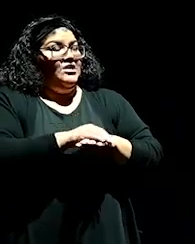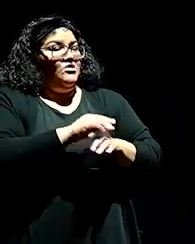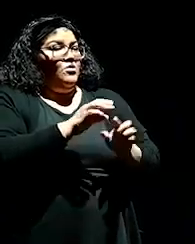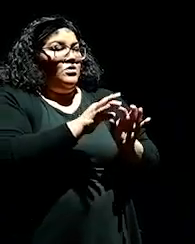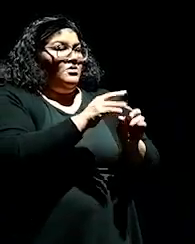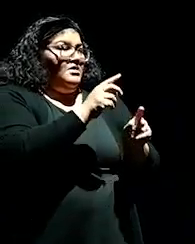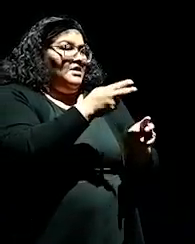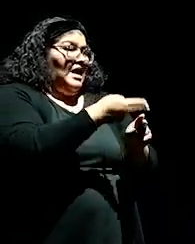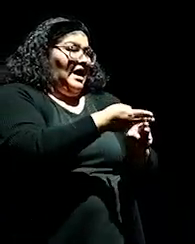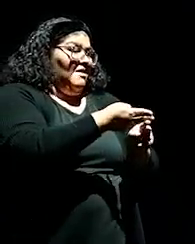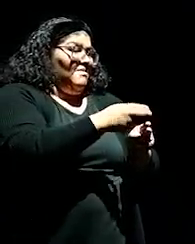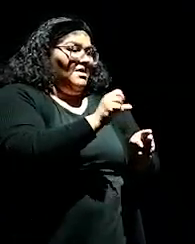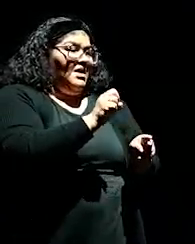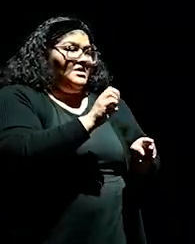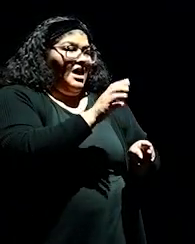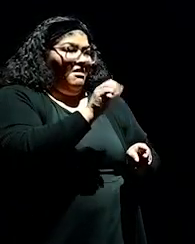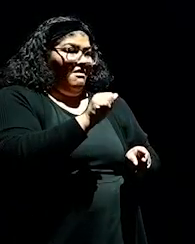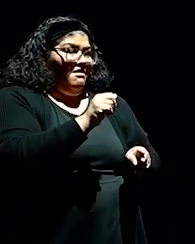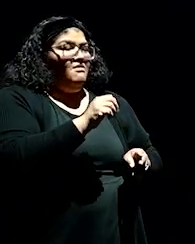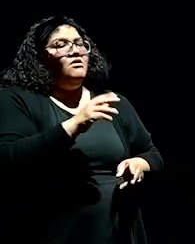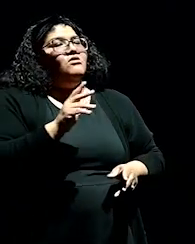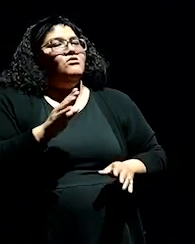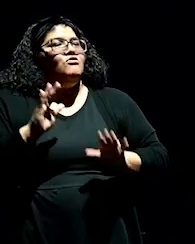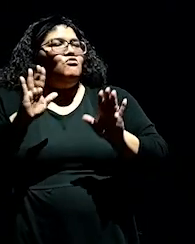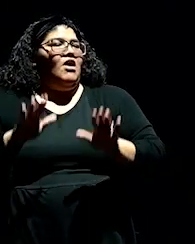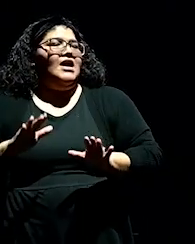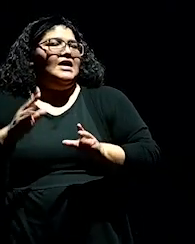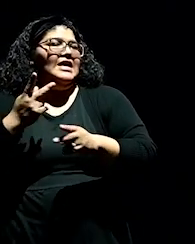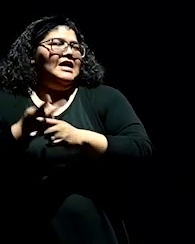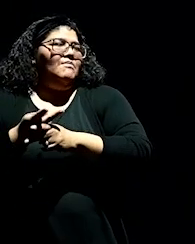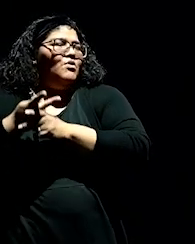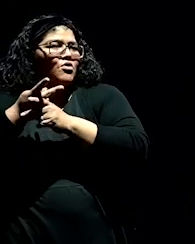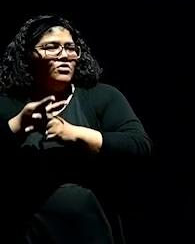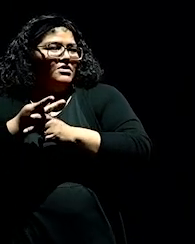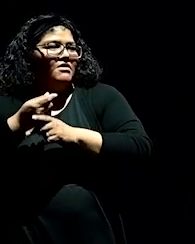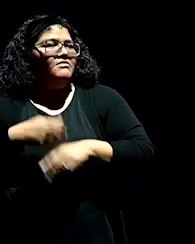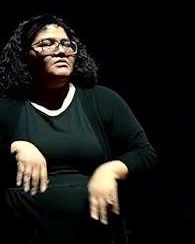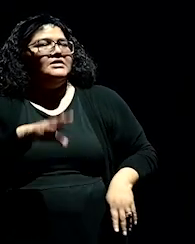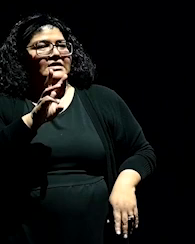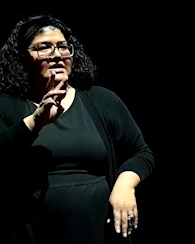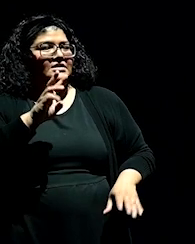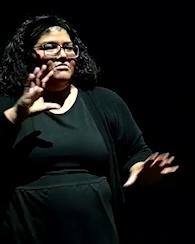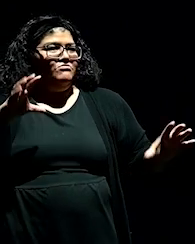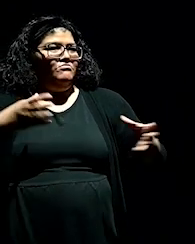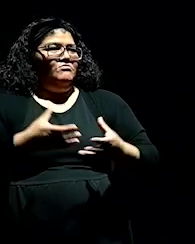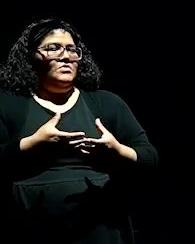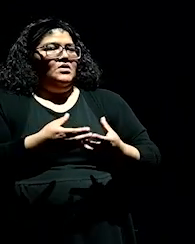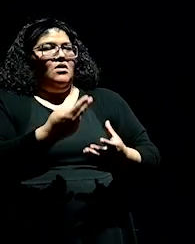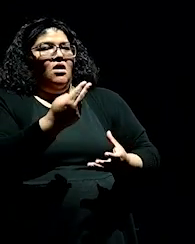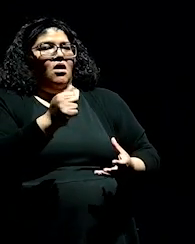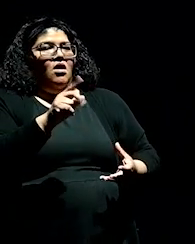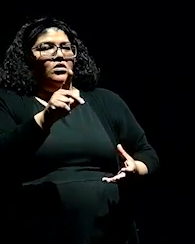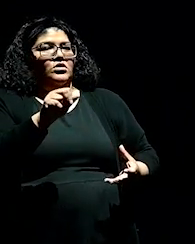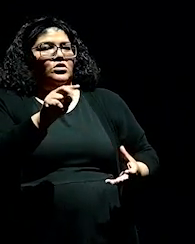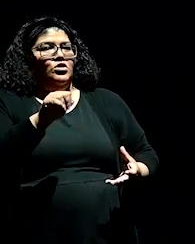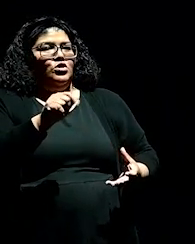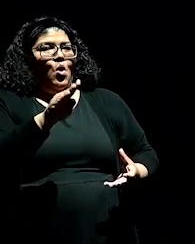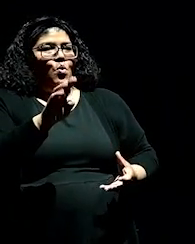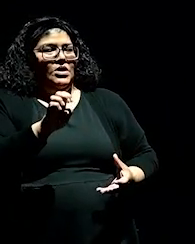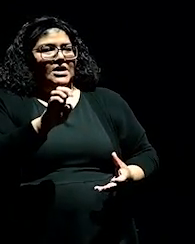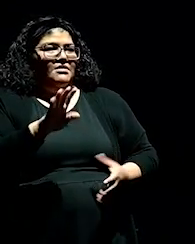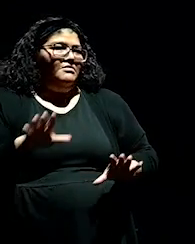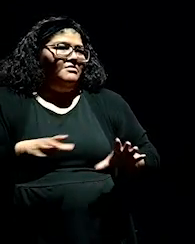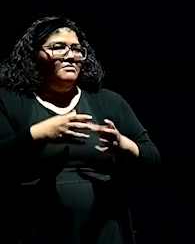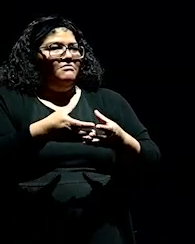people, the keepers of the Western Door. They are one of the 6 sovereign nations that make up the Haudenosaunee Confederacy.